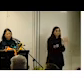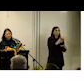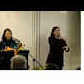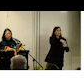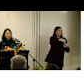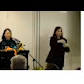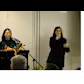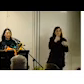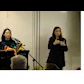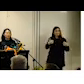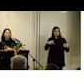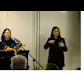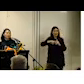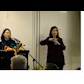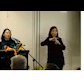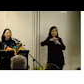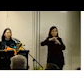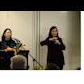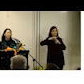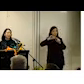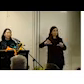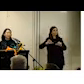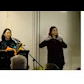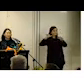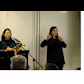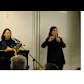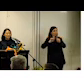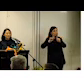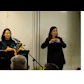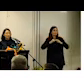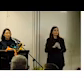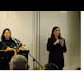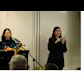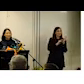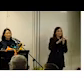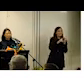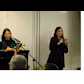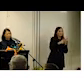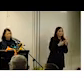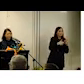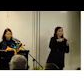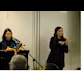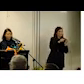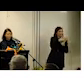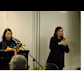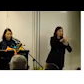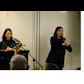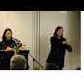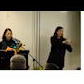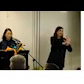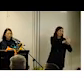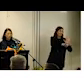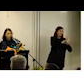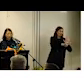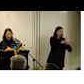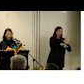So excitatory ions are positively charged, whereas inhibitory ions are negatively charged.